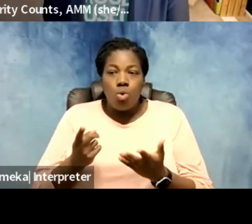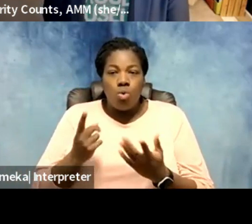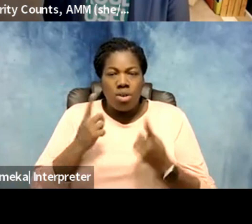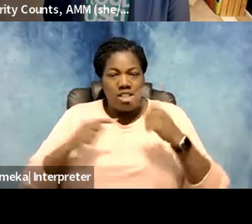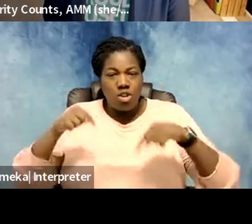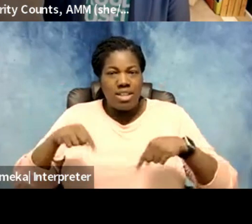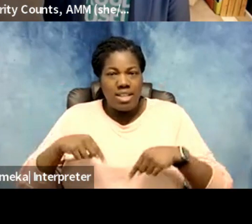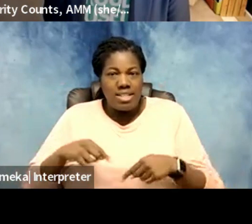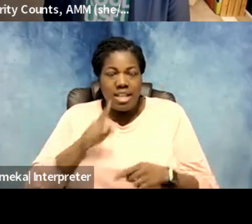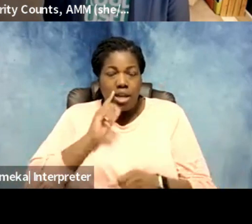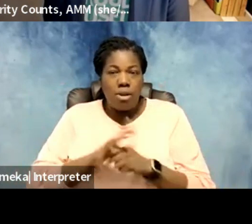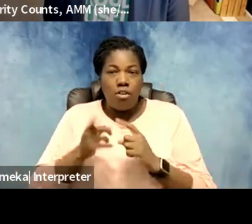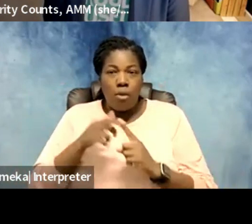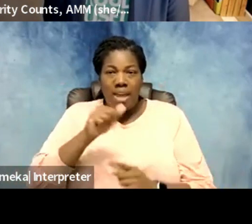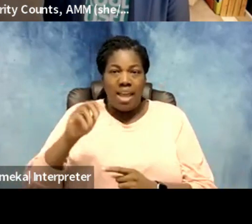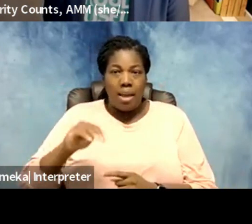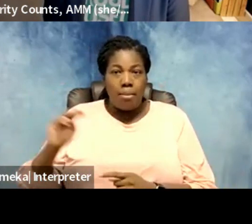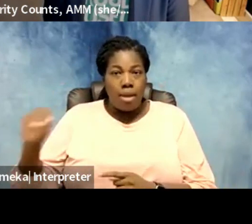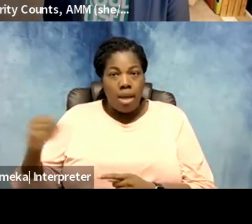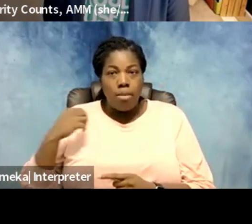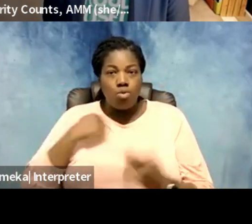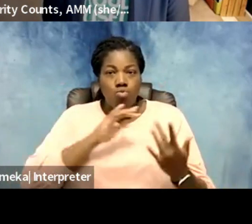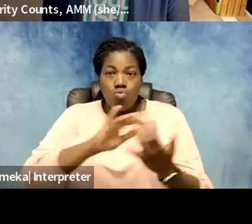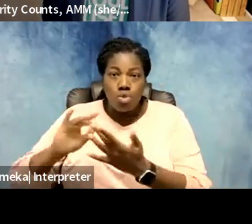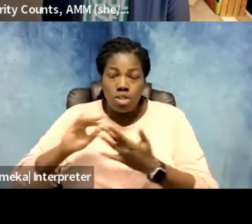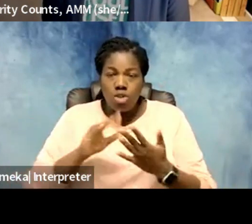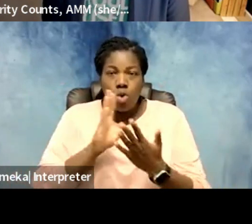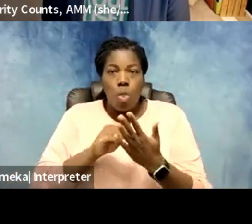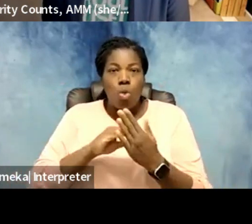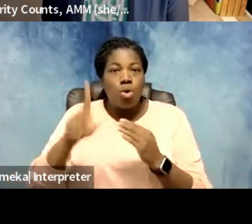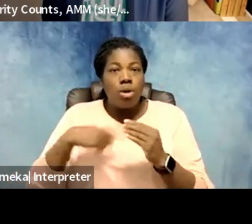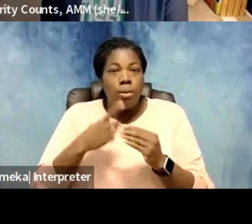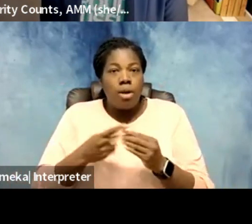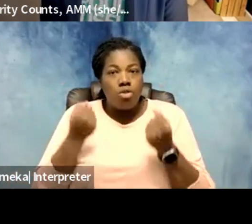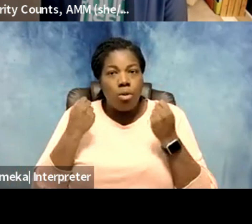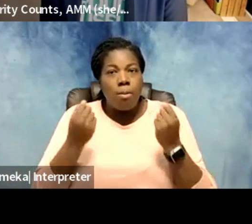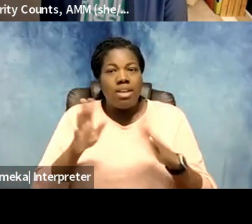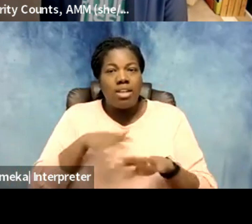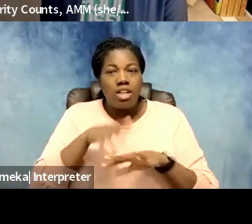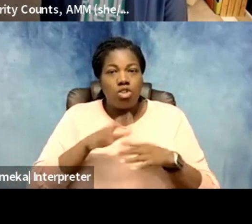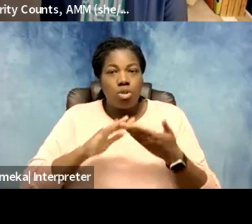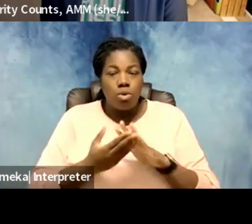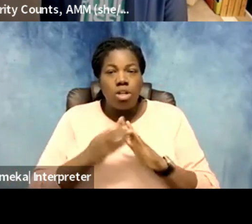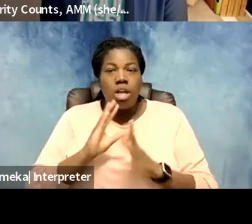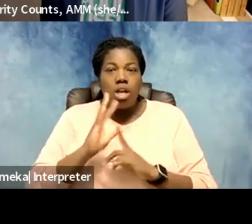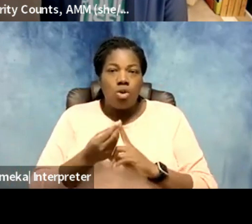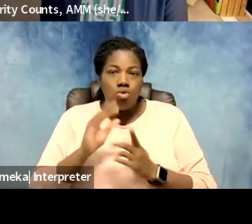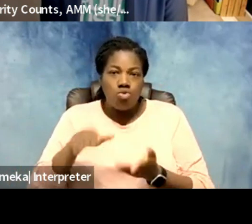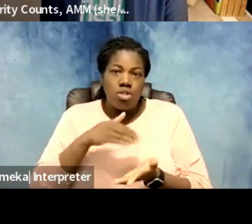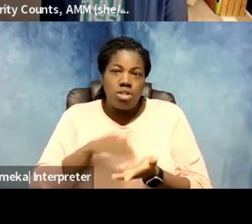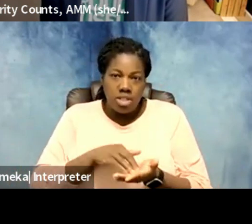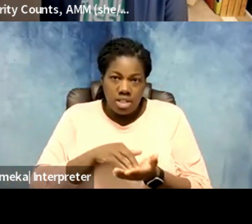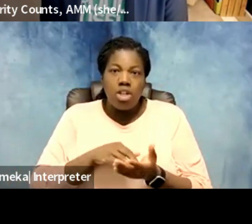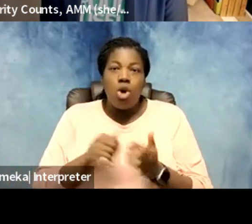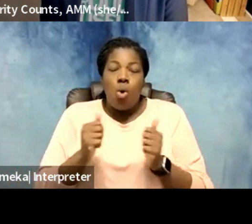from AMM to continue to reach out to and learn about the many indigenous communities and cultural centers located